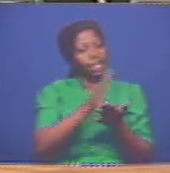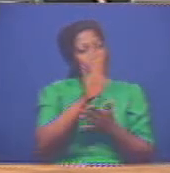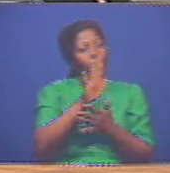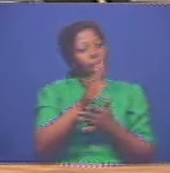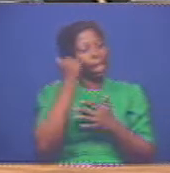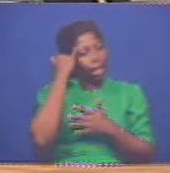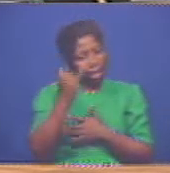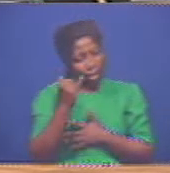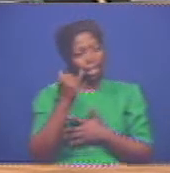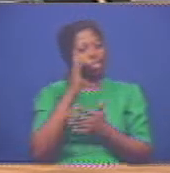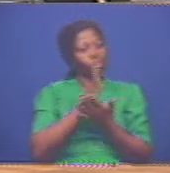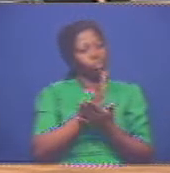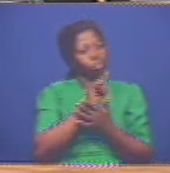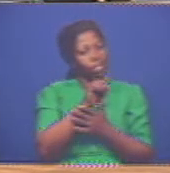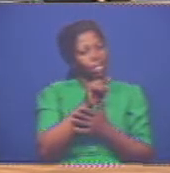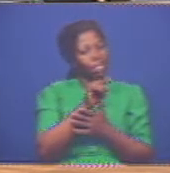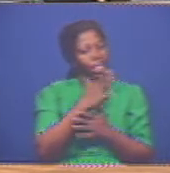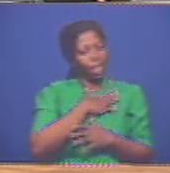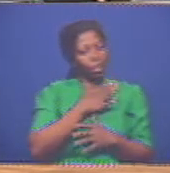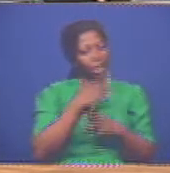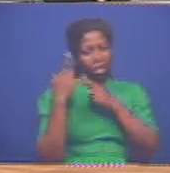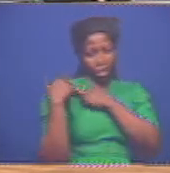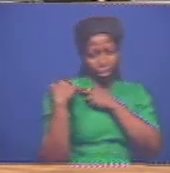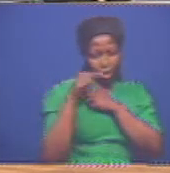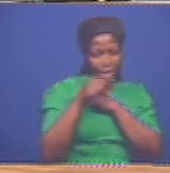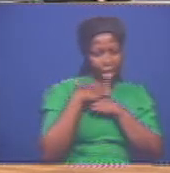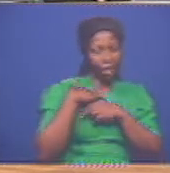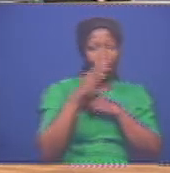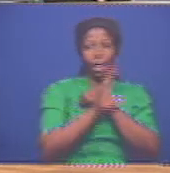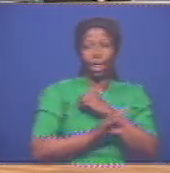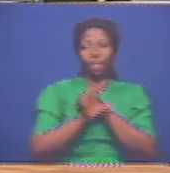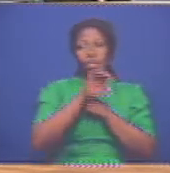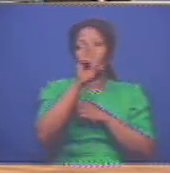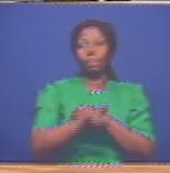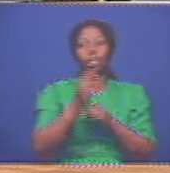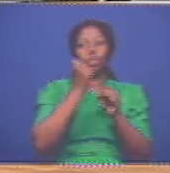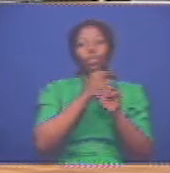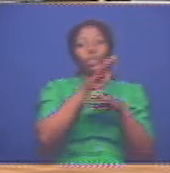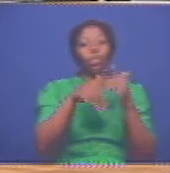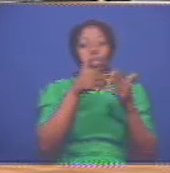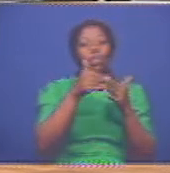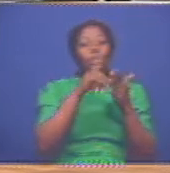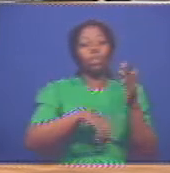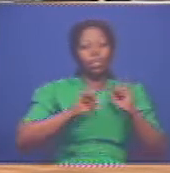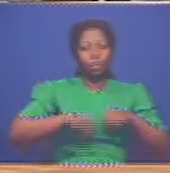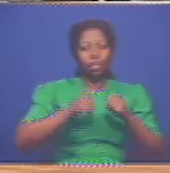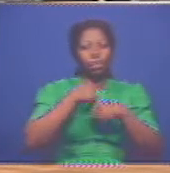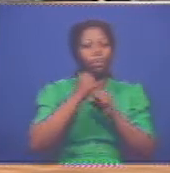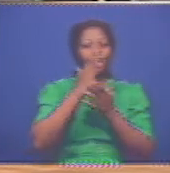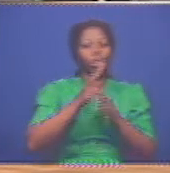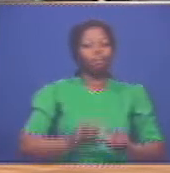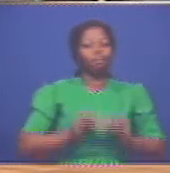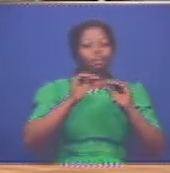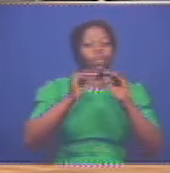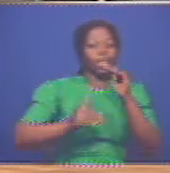Mm. Definitely, it is up to us. This is our country, and we must do all that it takes to ensure that we take it to the next level.